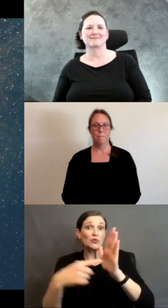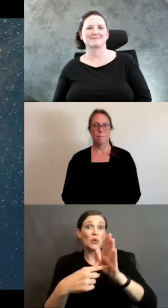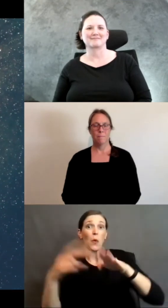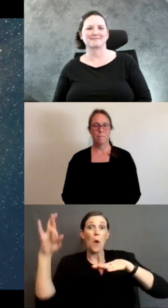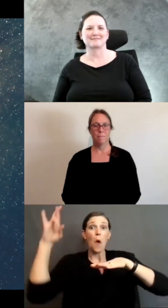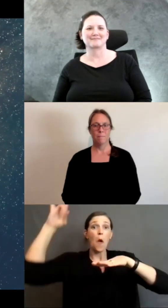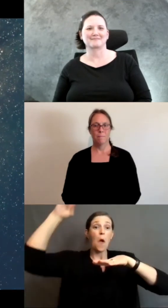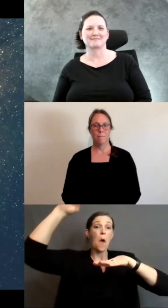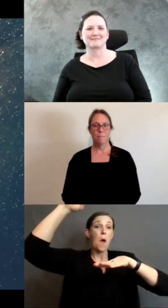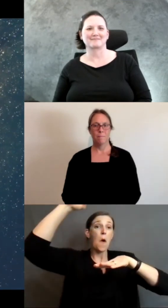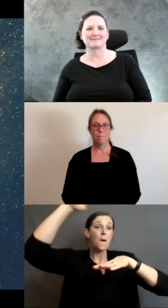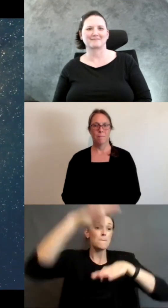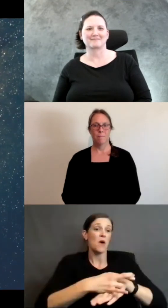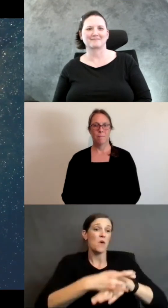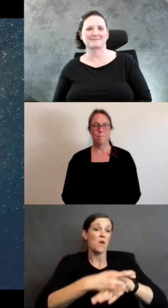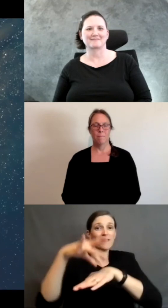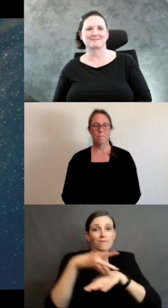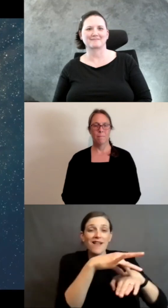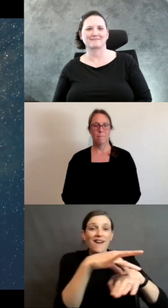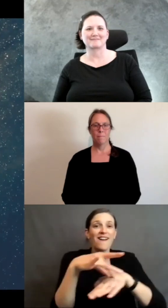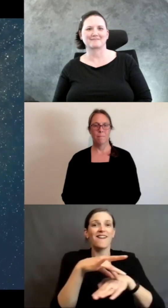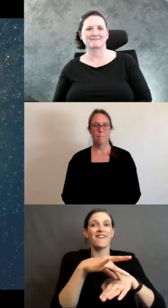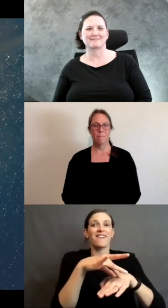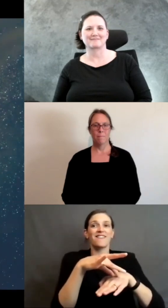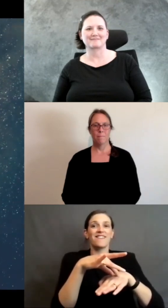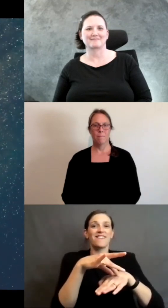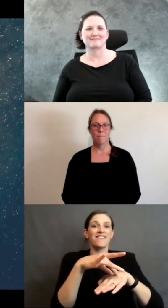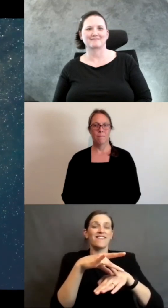surface of the planet below.